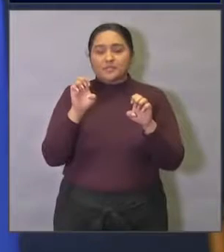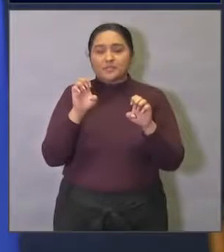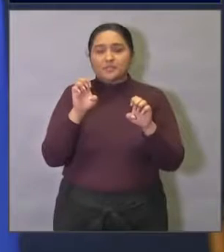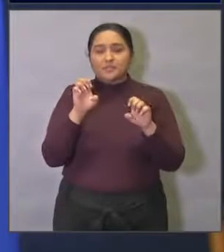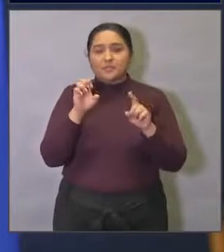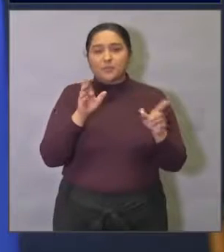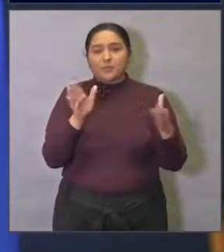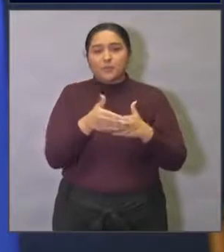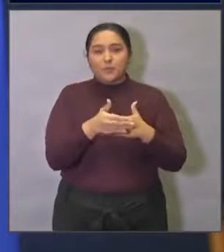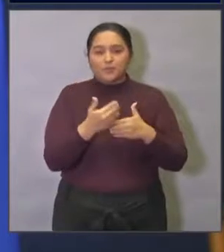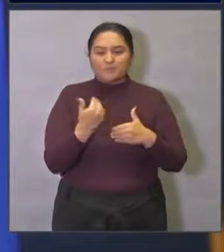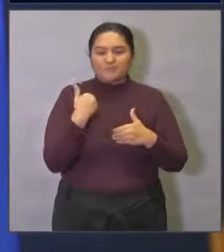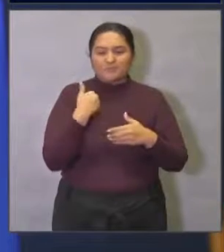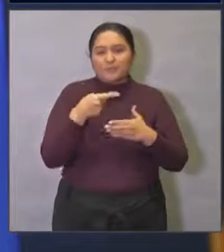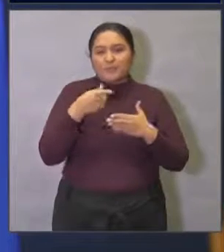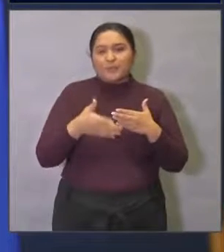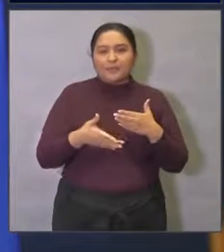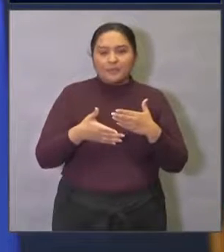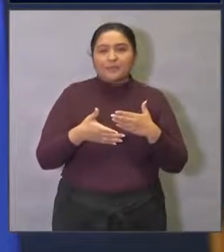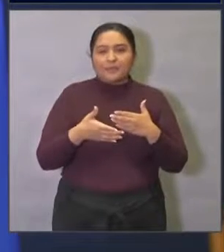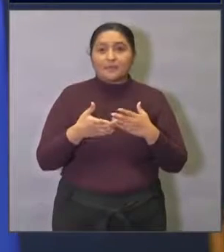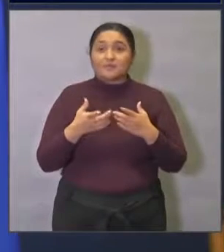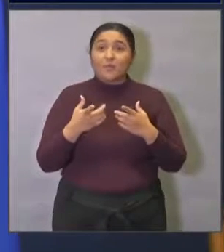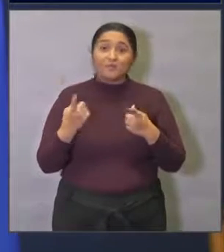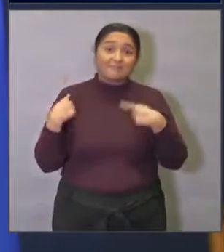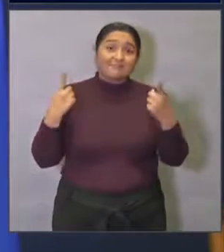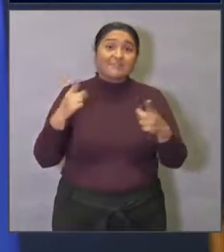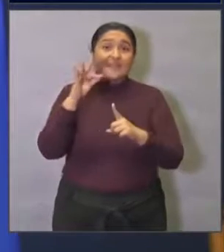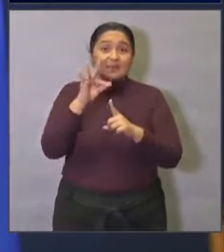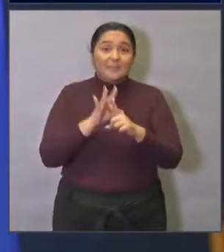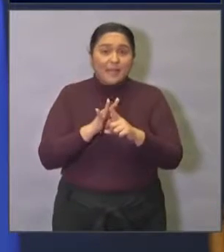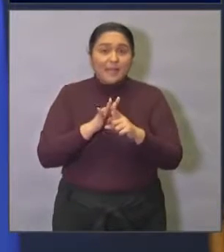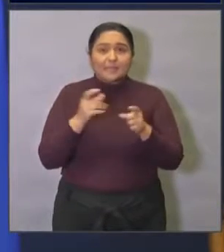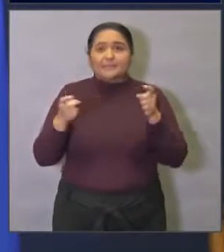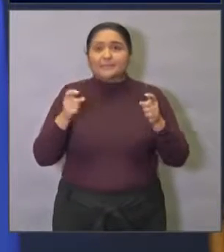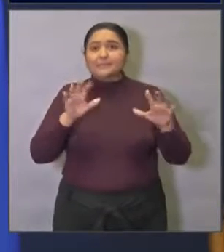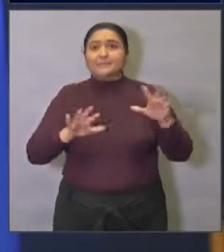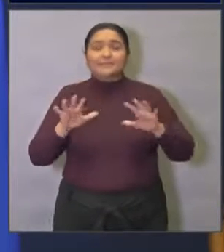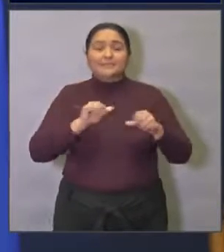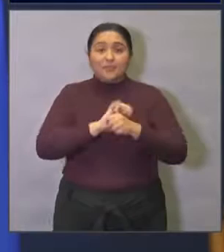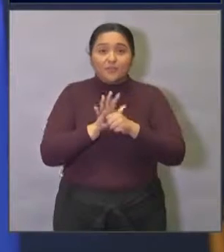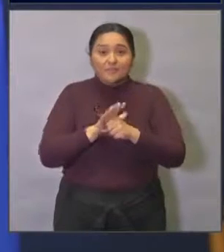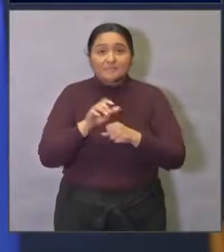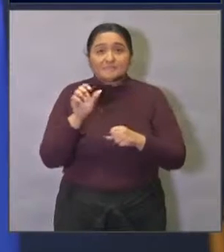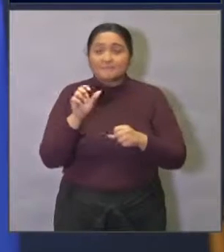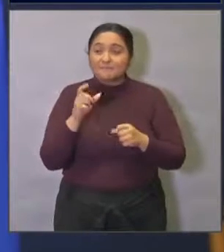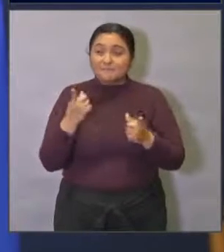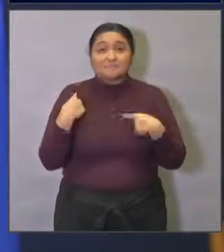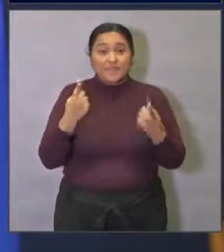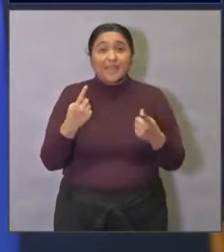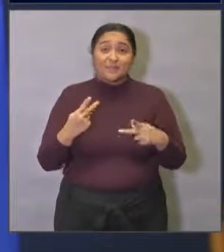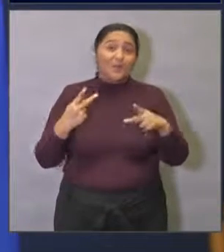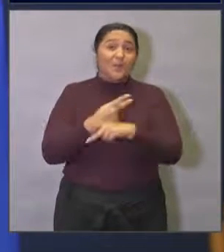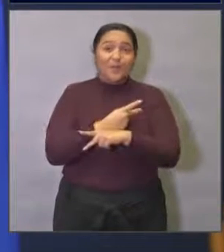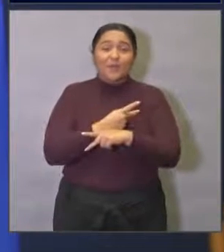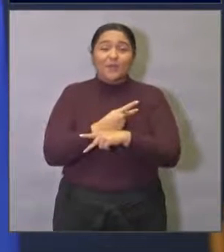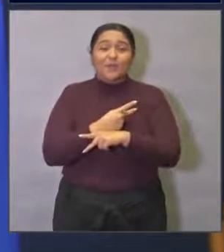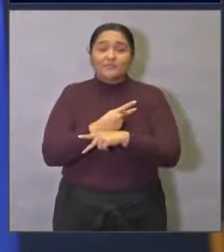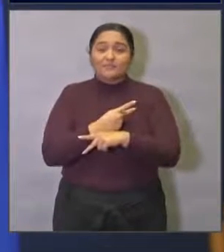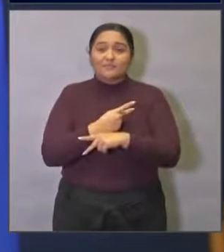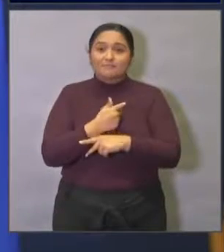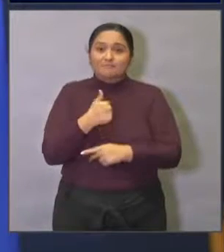weekend, and over the last 9 months as we've been dealing with this COVID pandemic, I can say that it's been the worst that I have seen things in terms